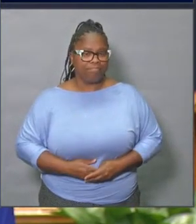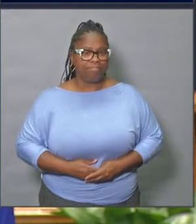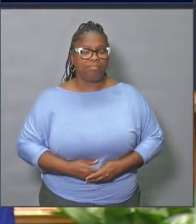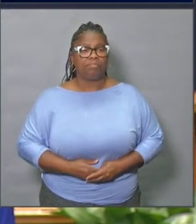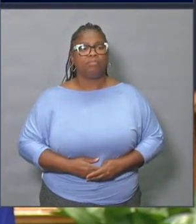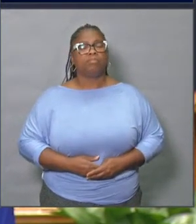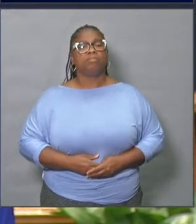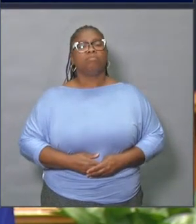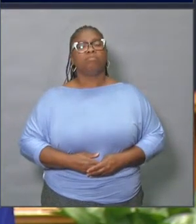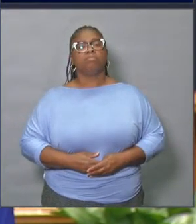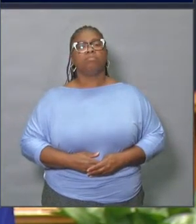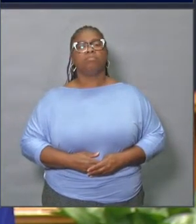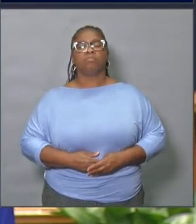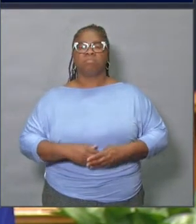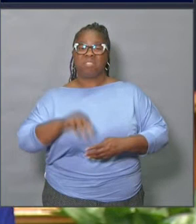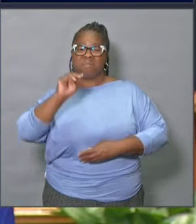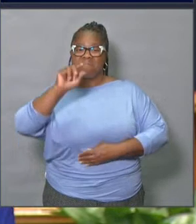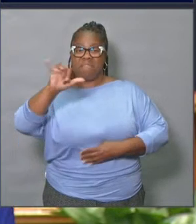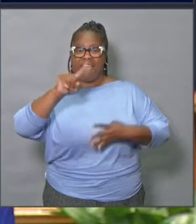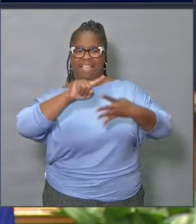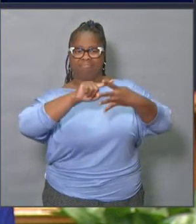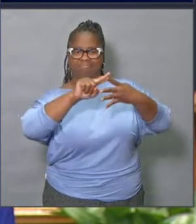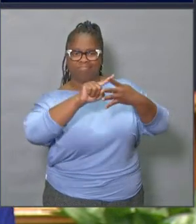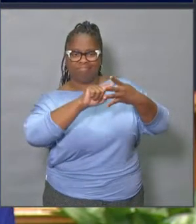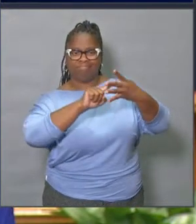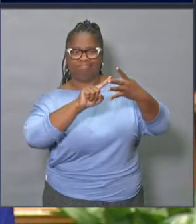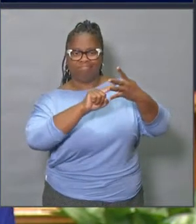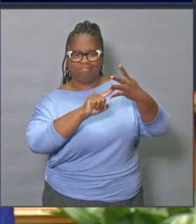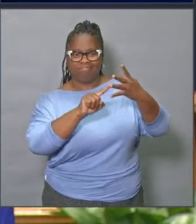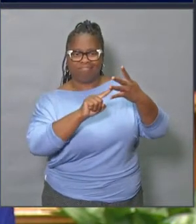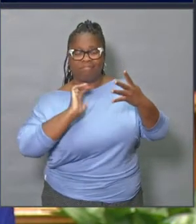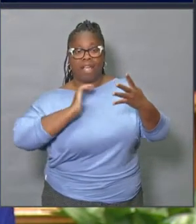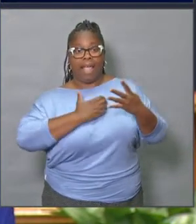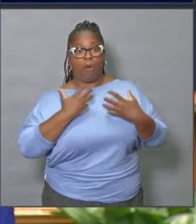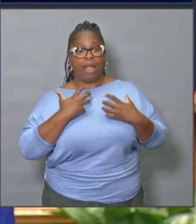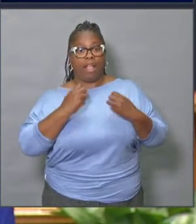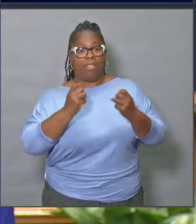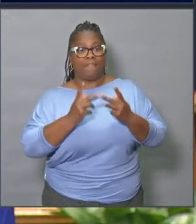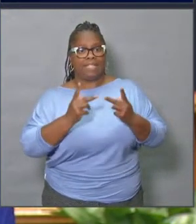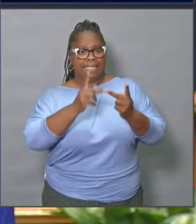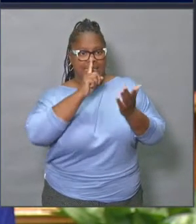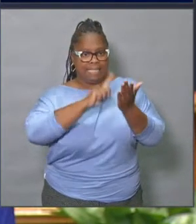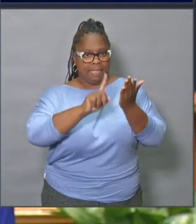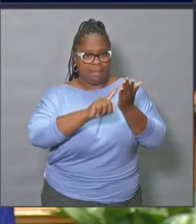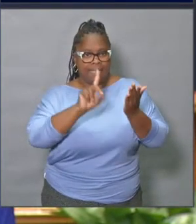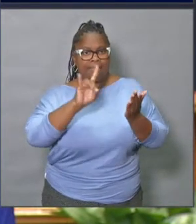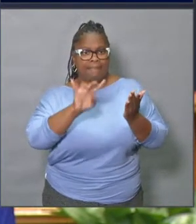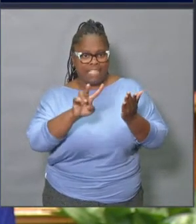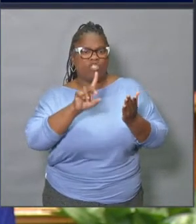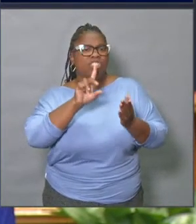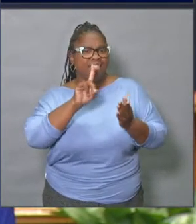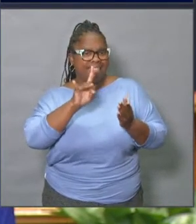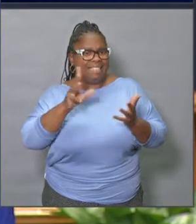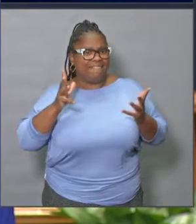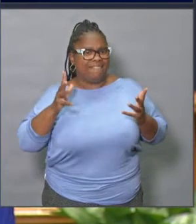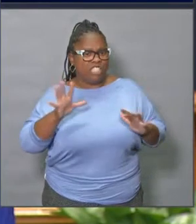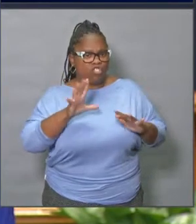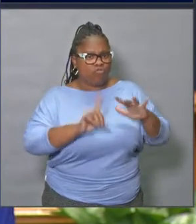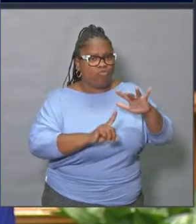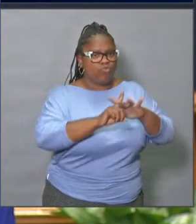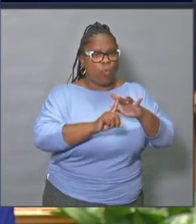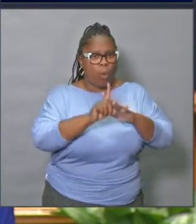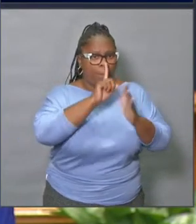the first couple of weeks in May, our Health Facilities Inspection Division conducted on-site visits to 38